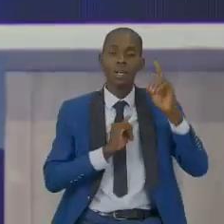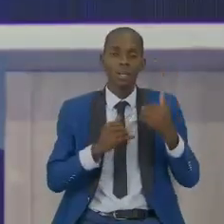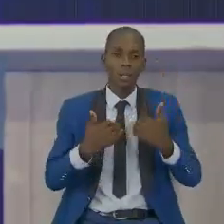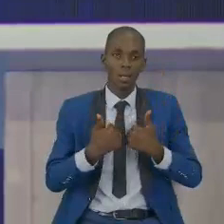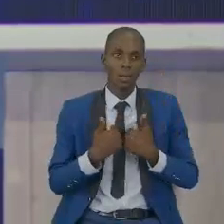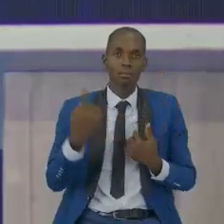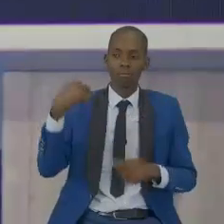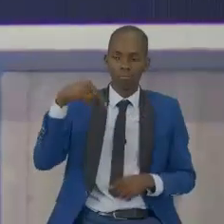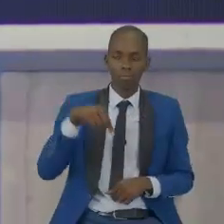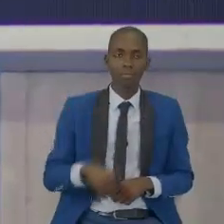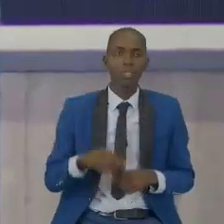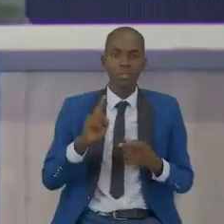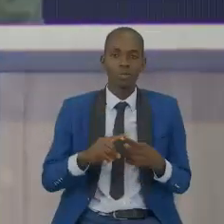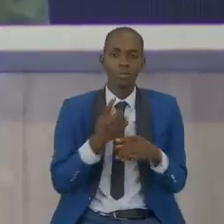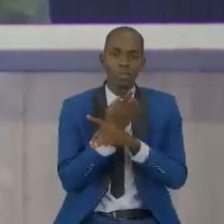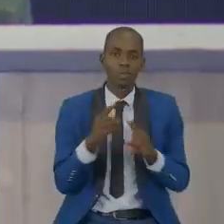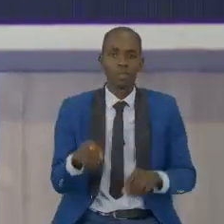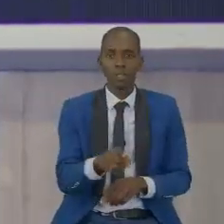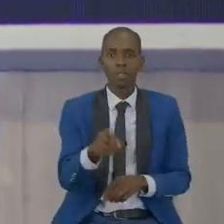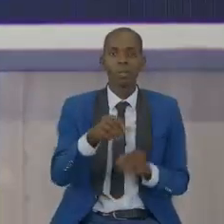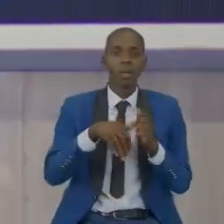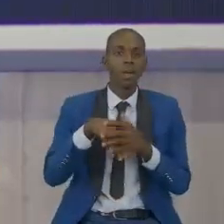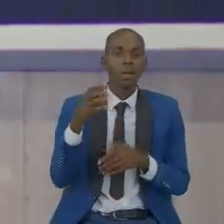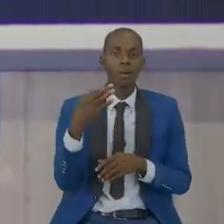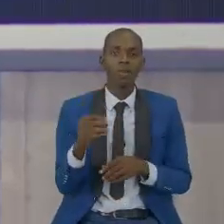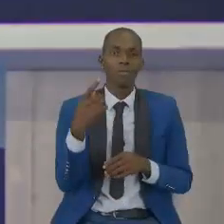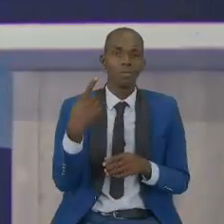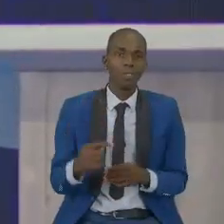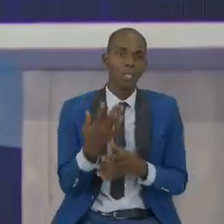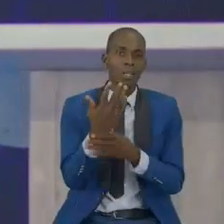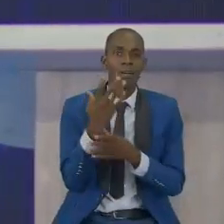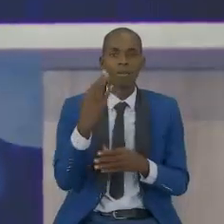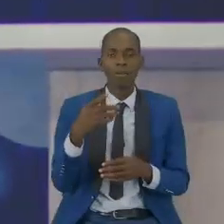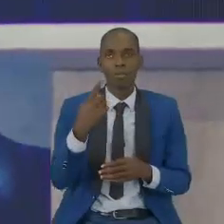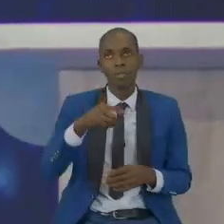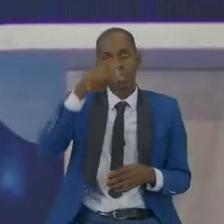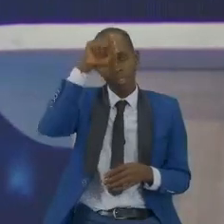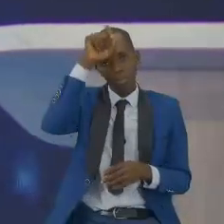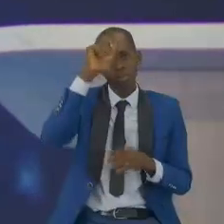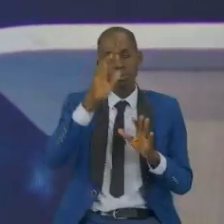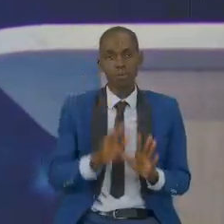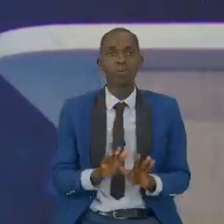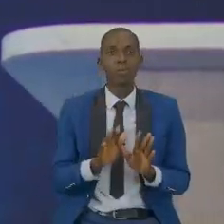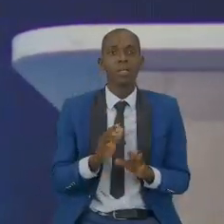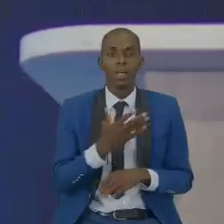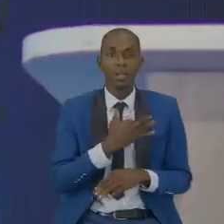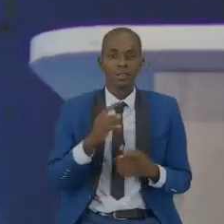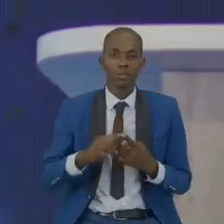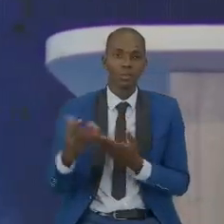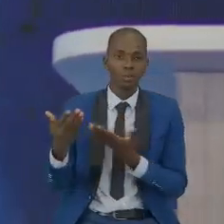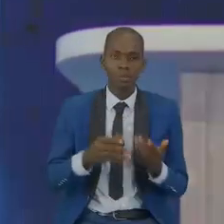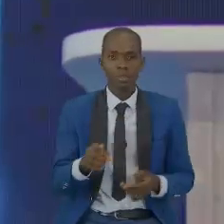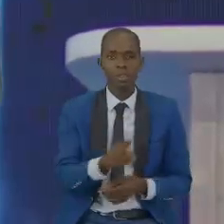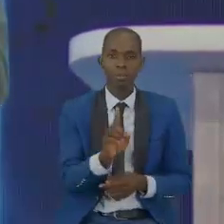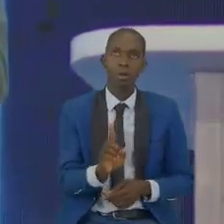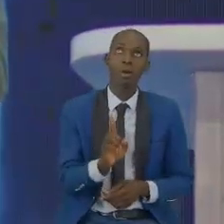down to deliver them out of the hand of the Egyptians, and to bring them